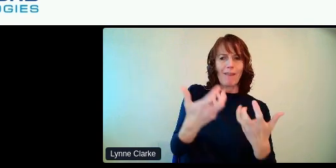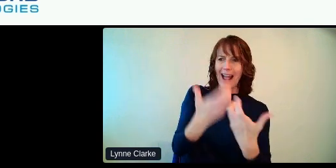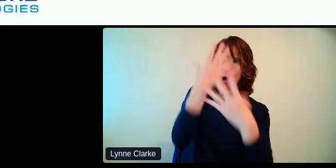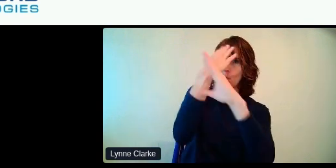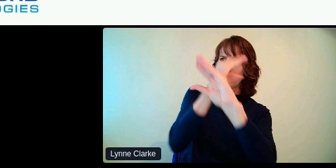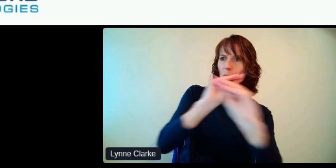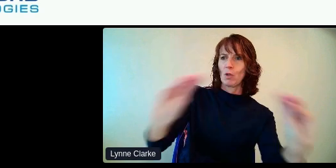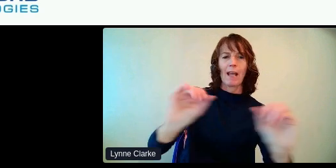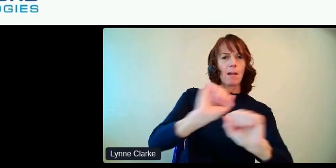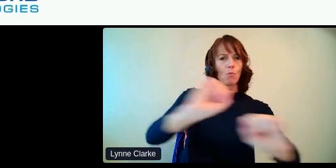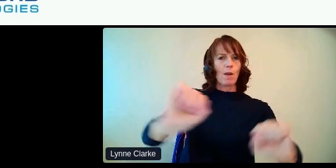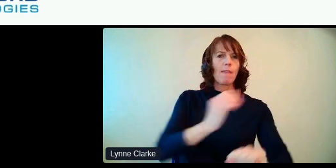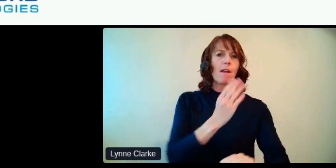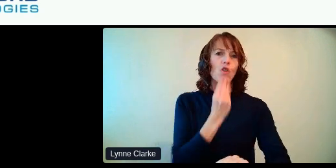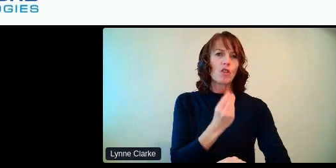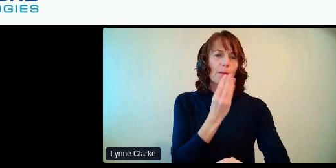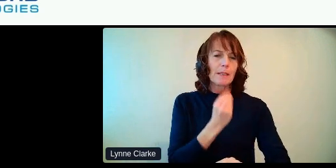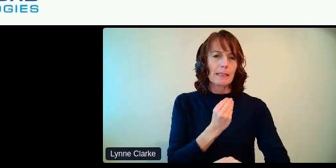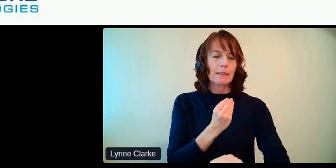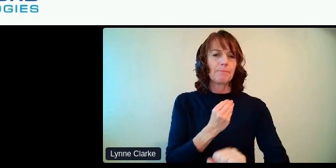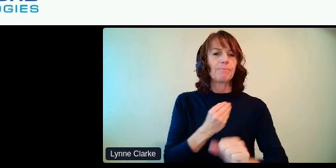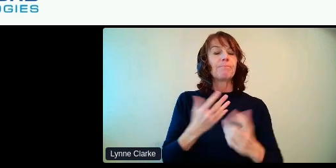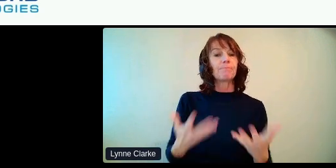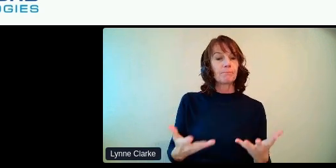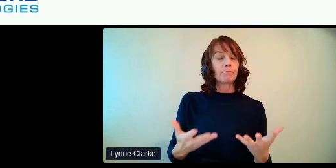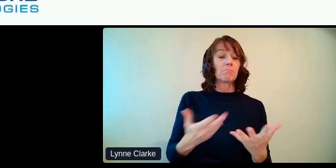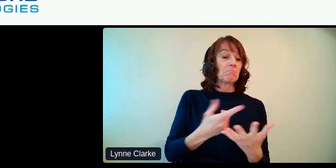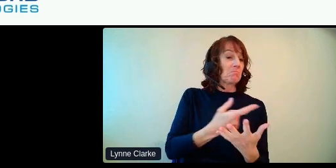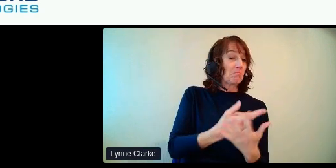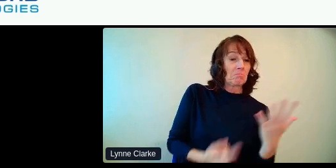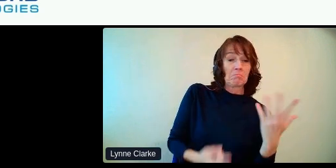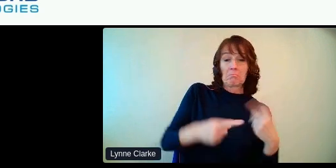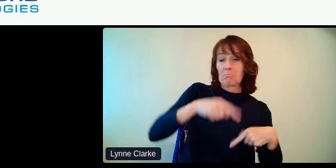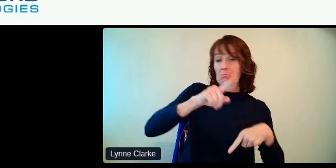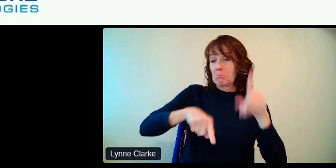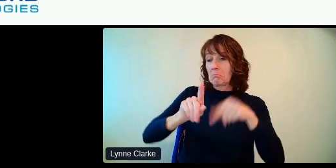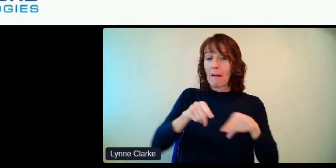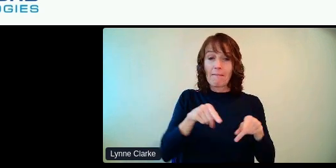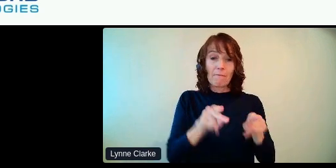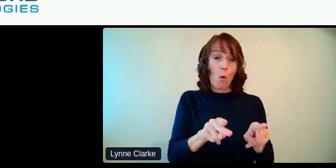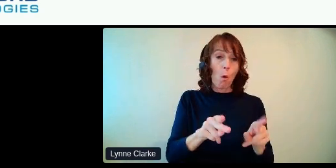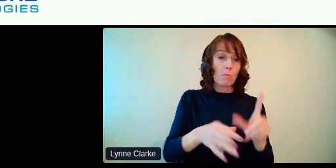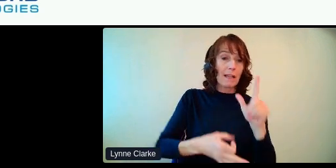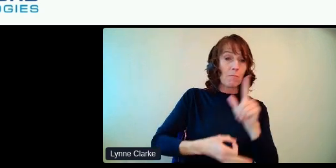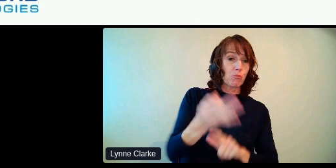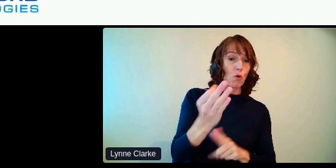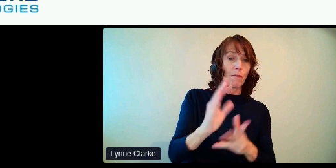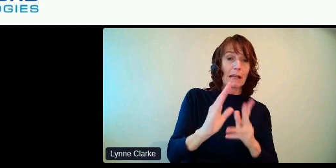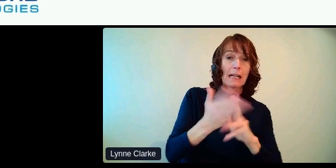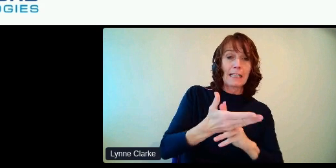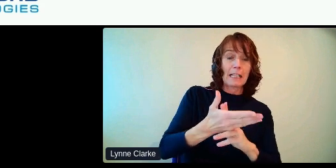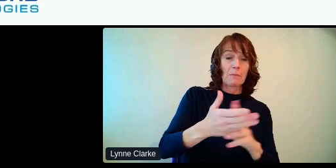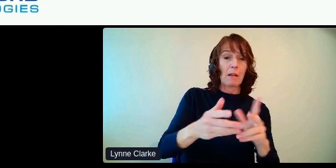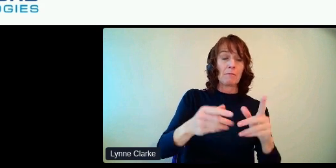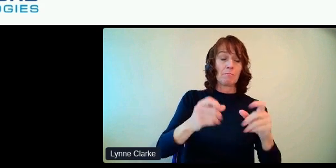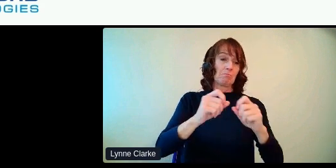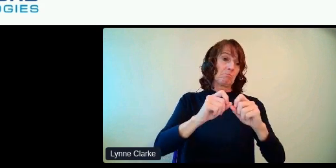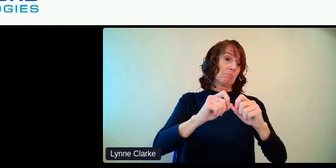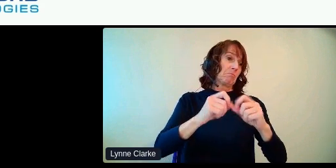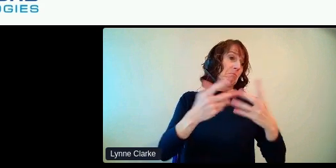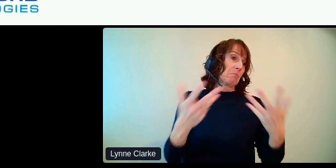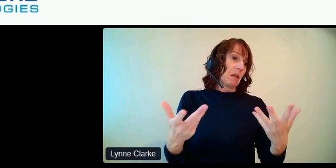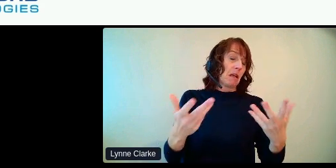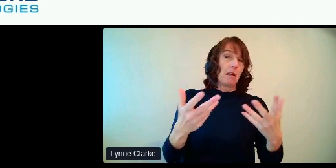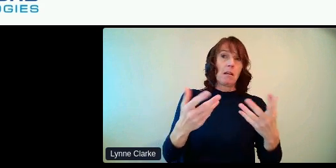their customers. And that takes many forms. So it might be something at scale, like helping a